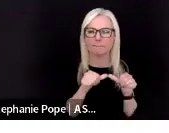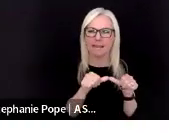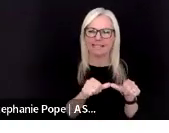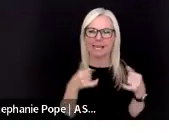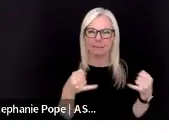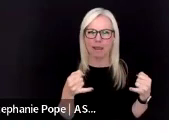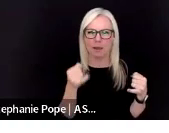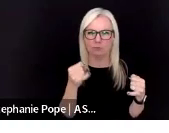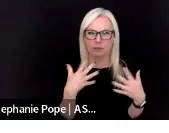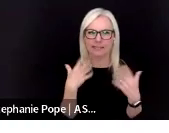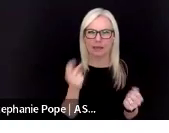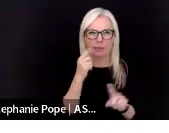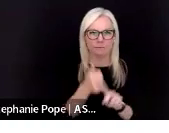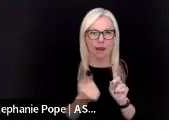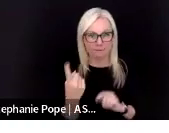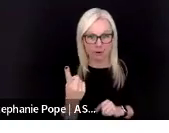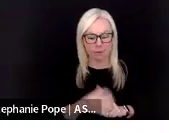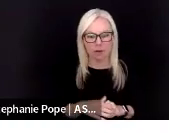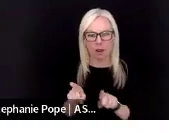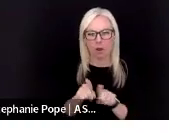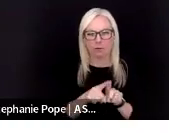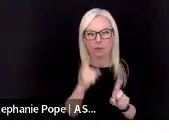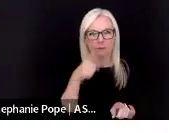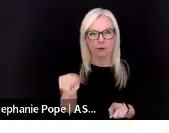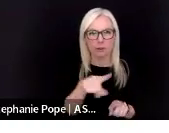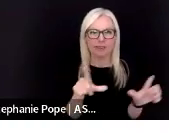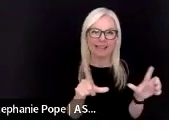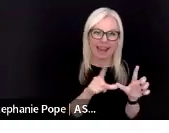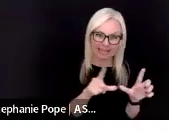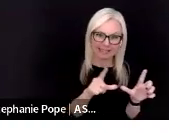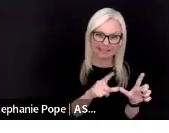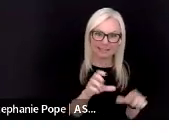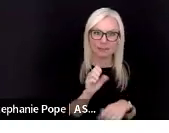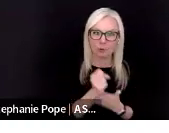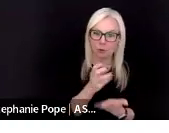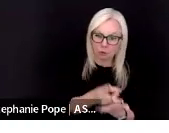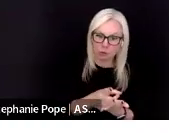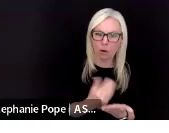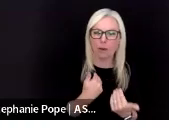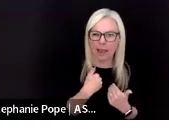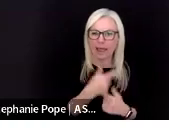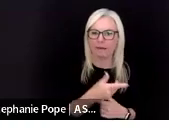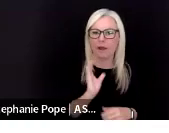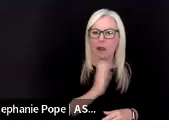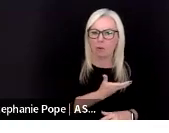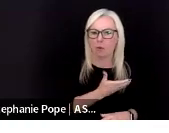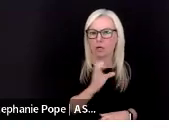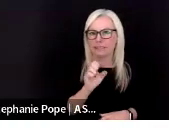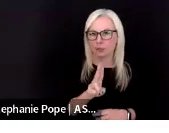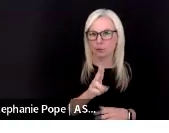for everyone. And I should also plug, for those of you that are licensed CASACs or social workers, we have credentialing approved for these